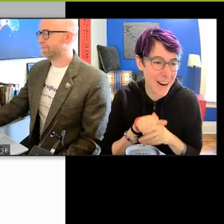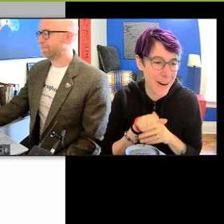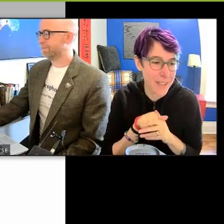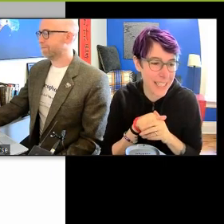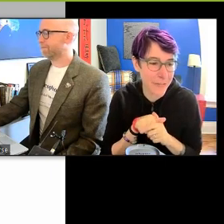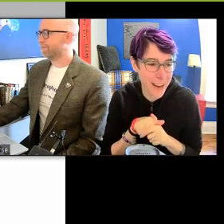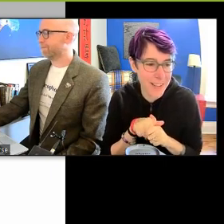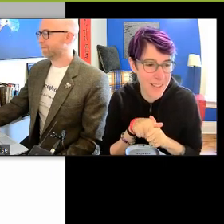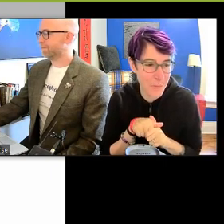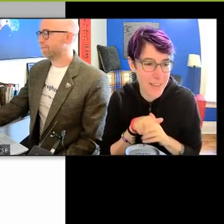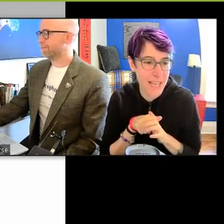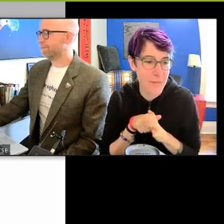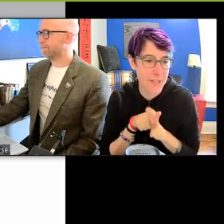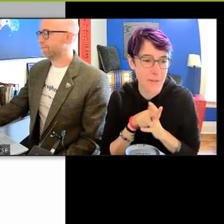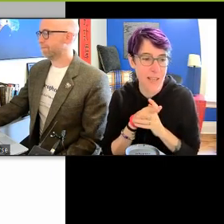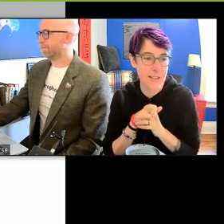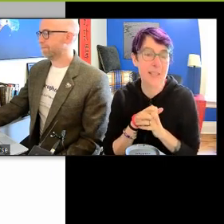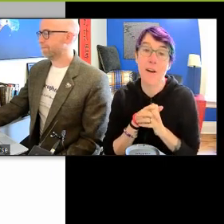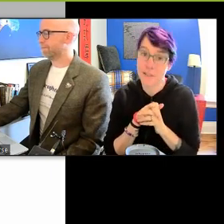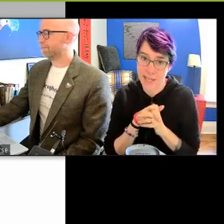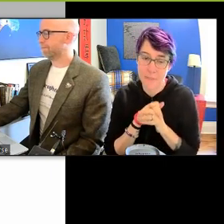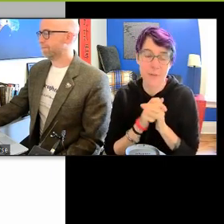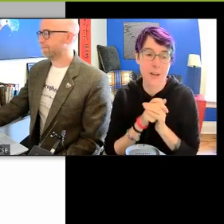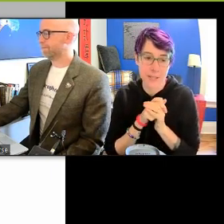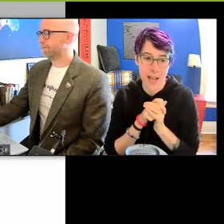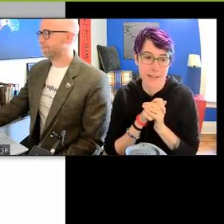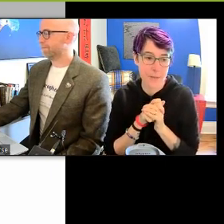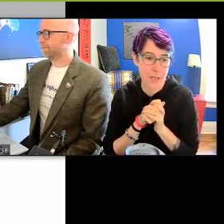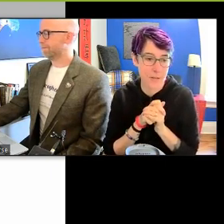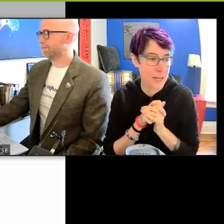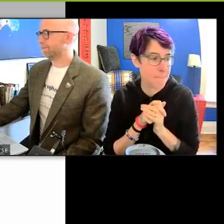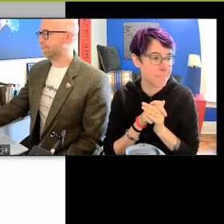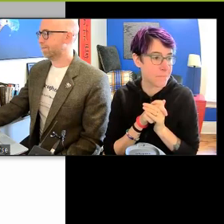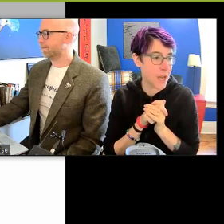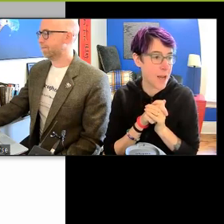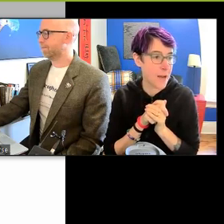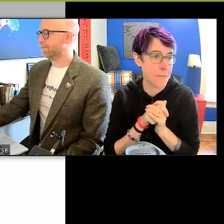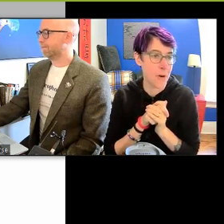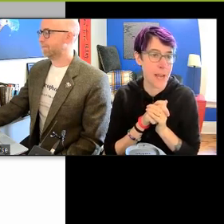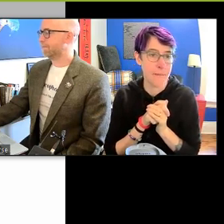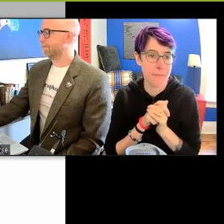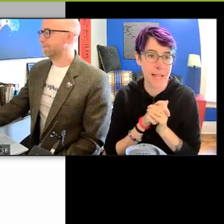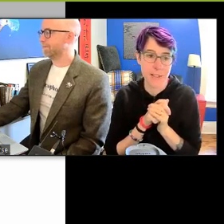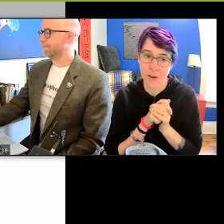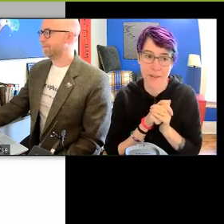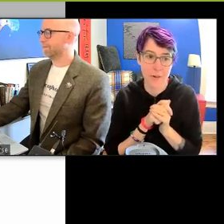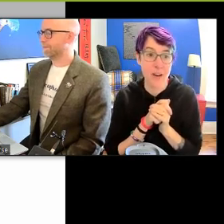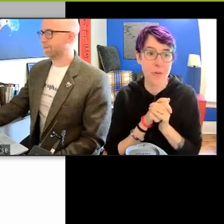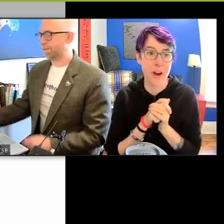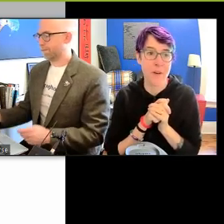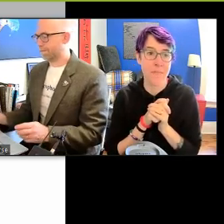They are woolly friends with saber-tooths and sloths, contemporaries. Yes, absolutely. Okay, that's